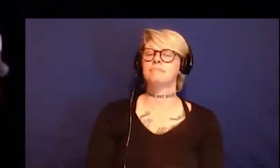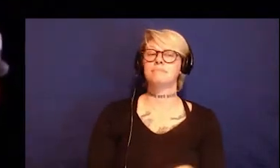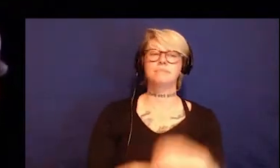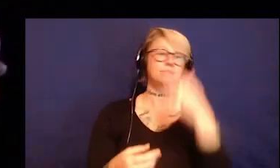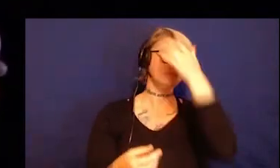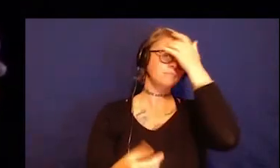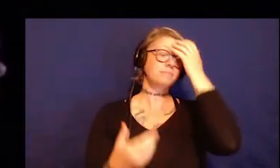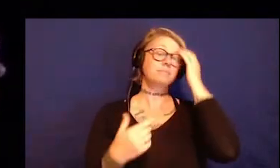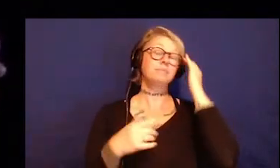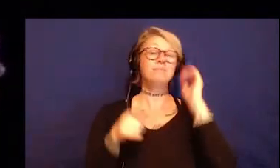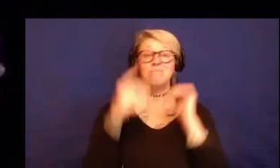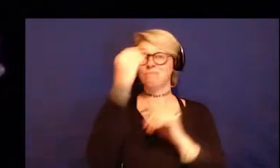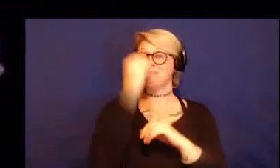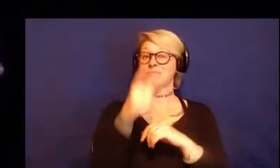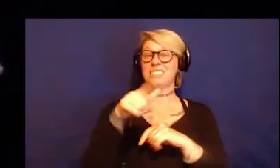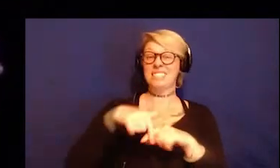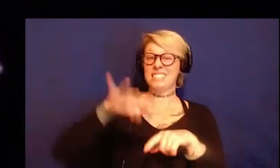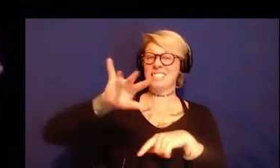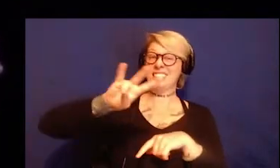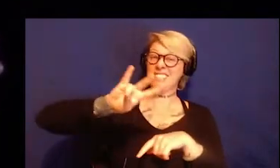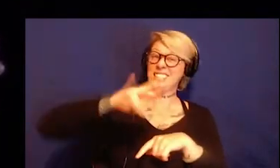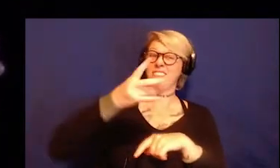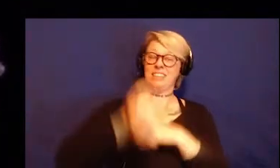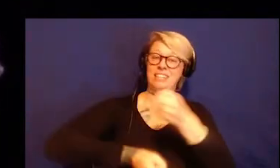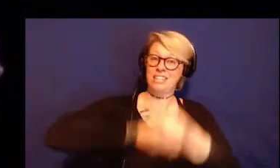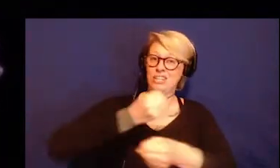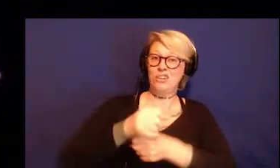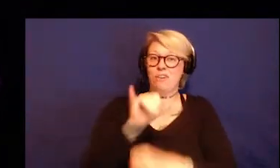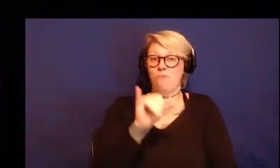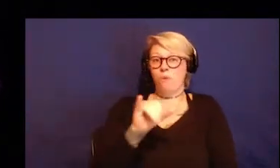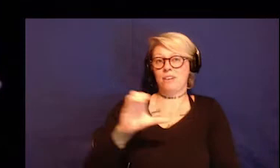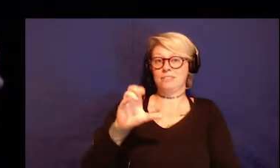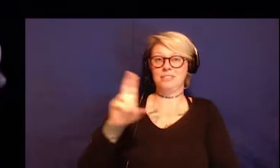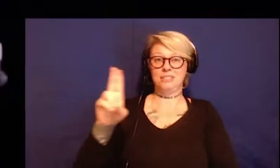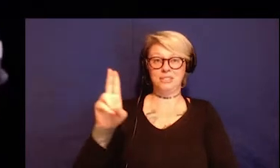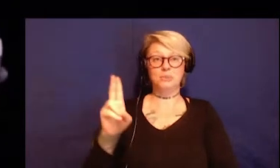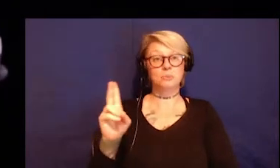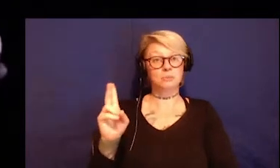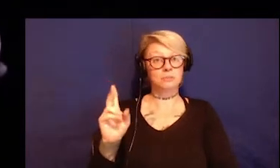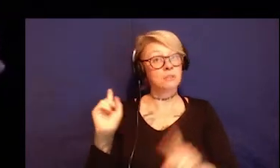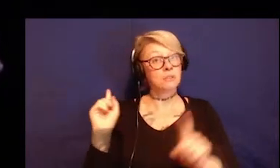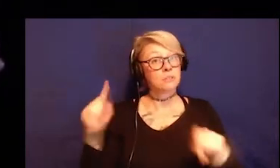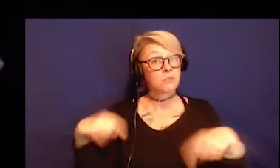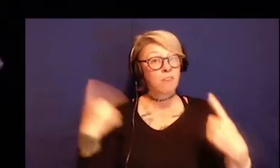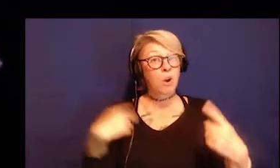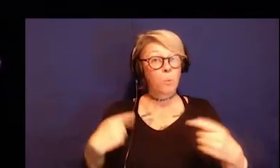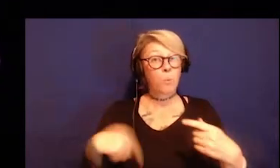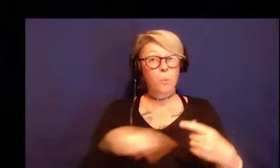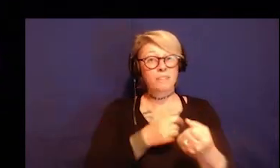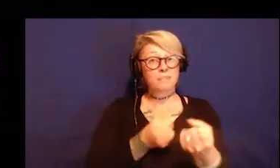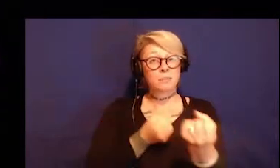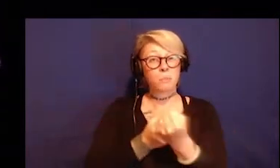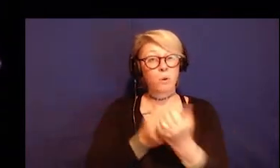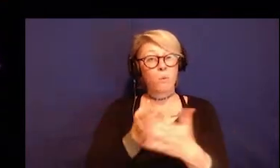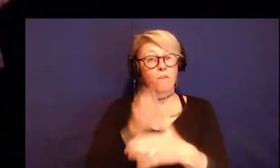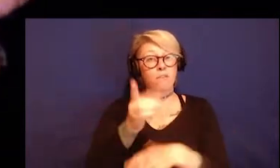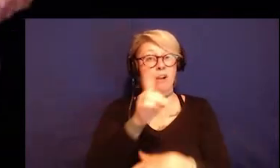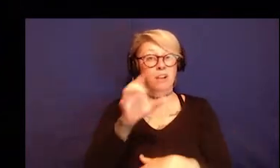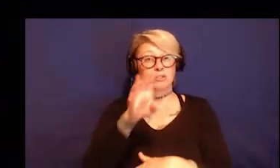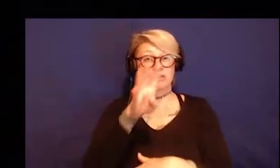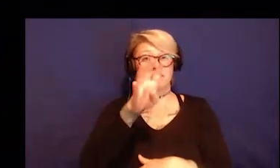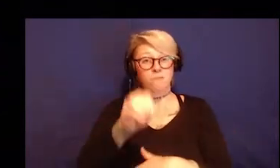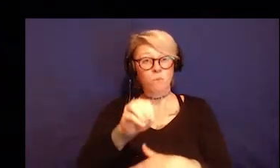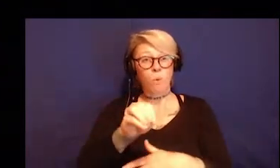This is our 7th showcase we've had for the YCU, and in 7 years we've supported over 140 emerging artists. So give it